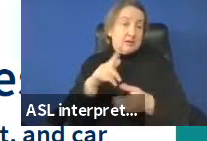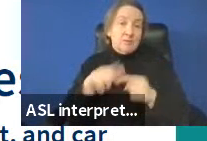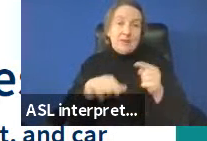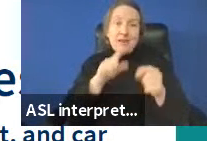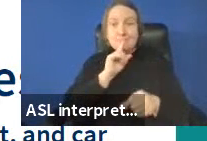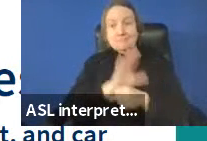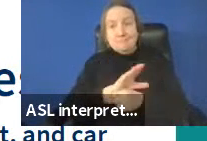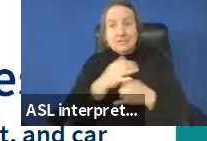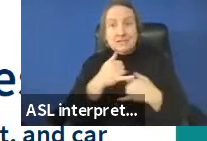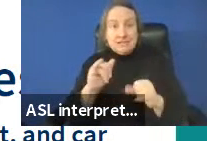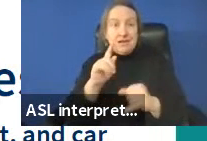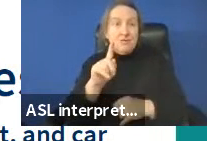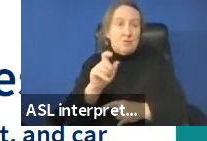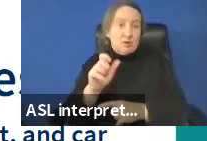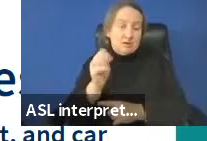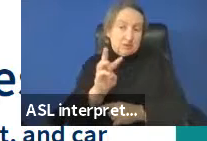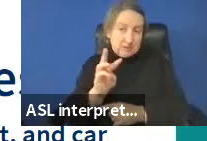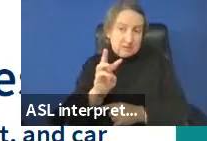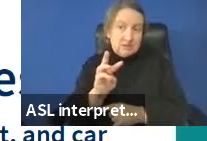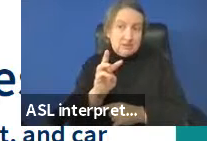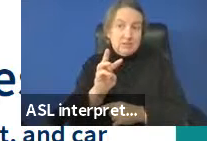it still being 116.